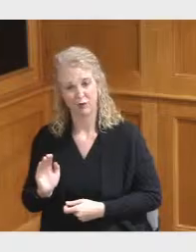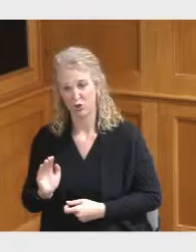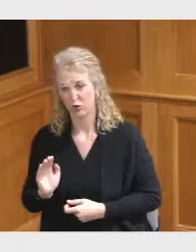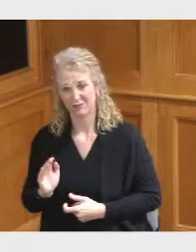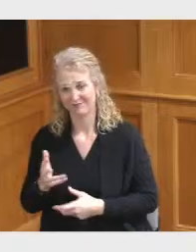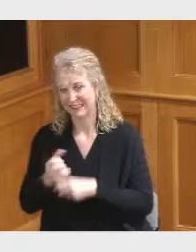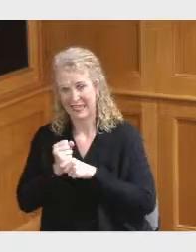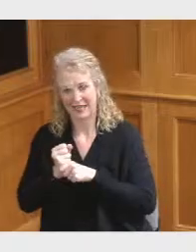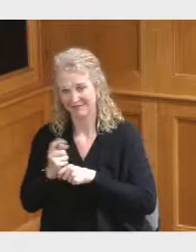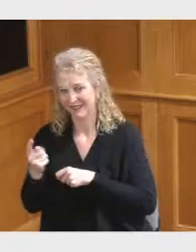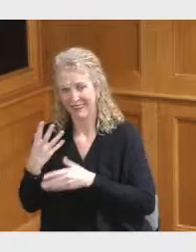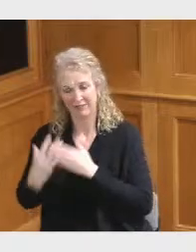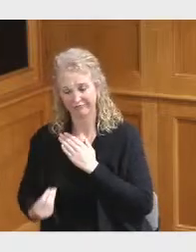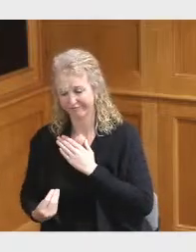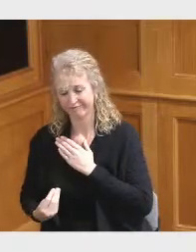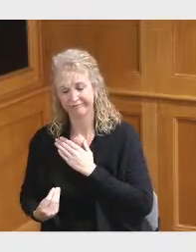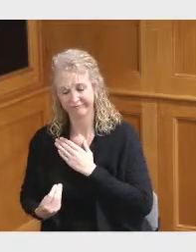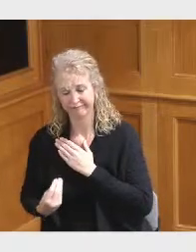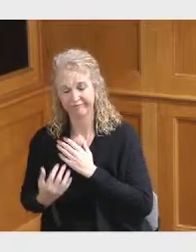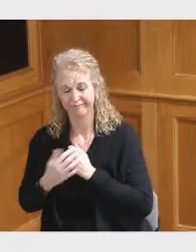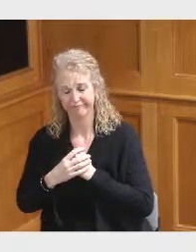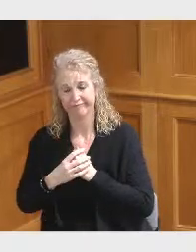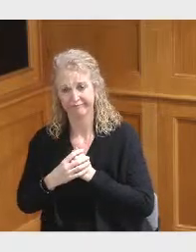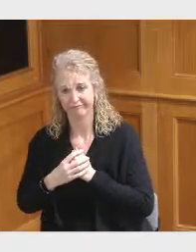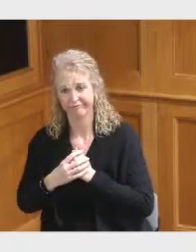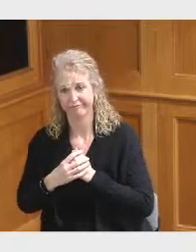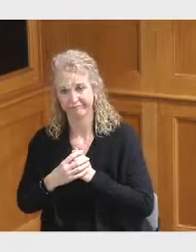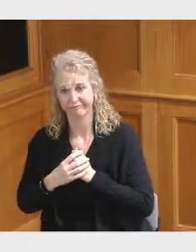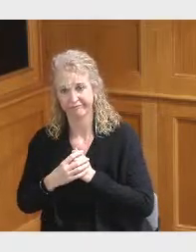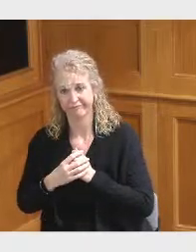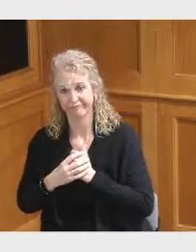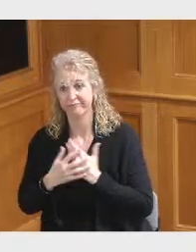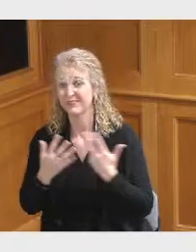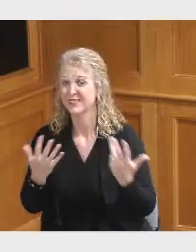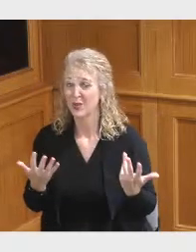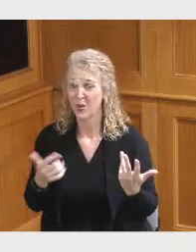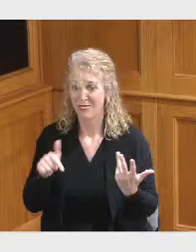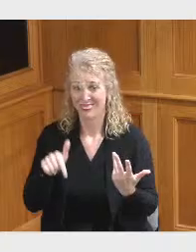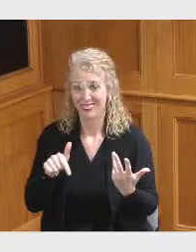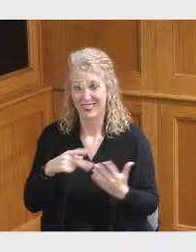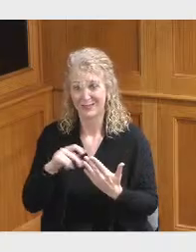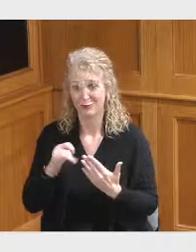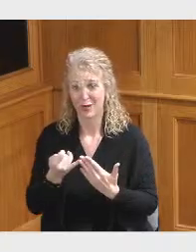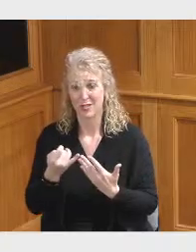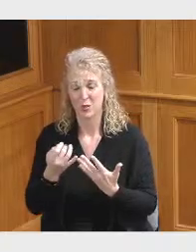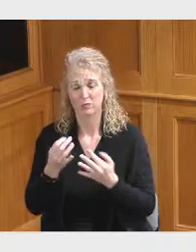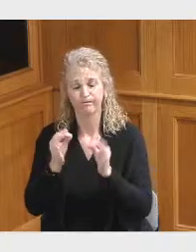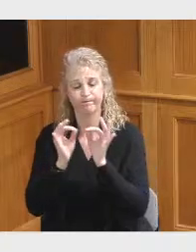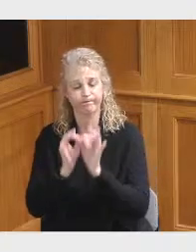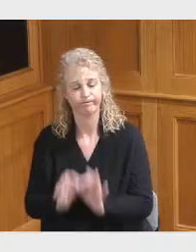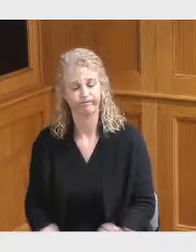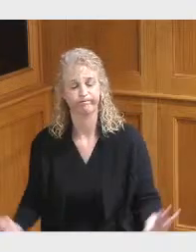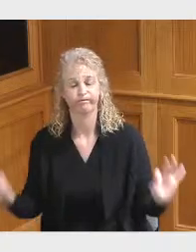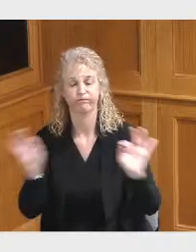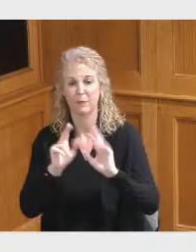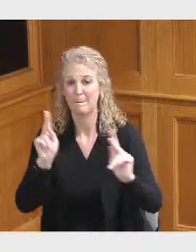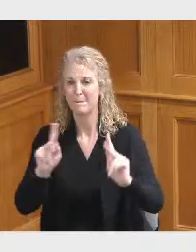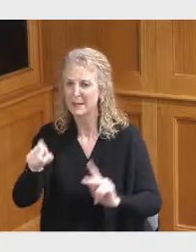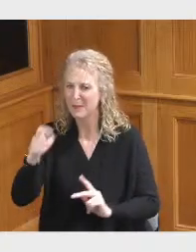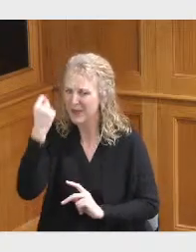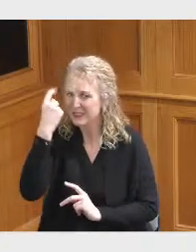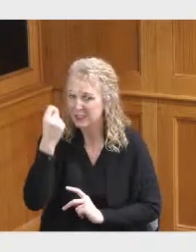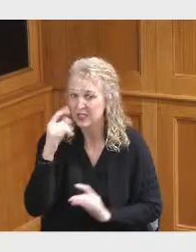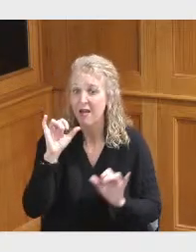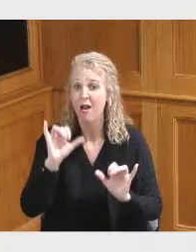a kidney that subsequent year or a vital organ. So it's important that we raise awareness of living donation,